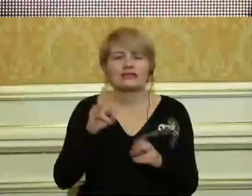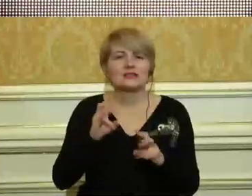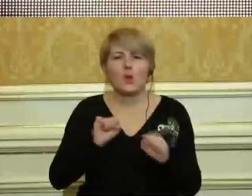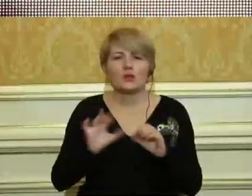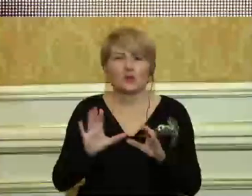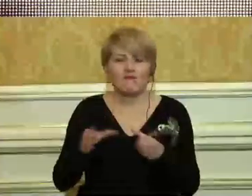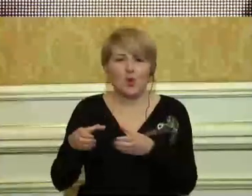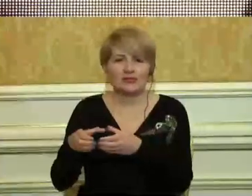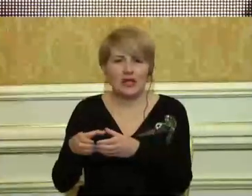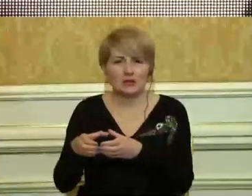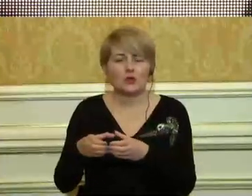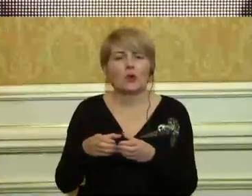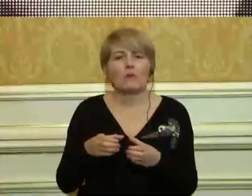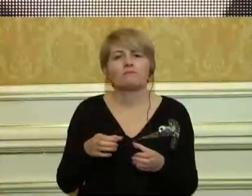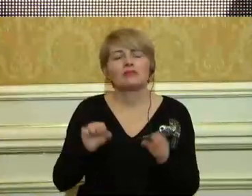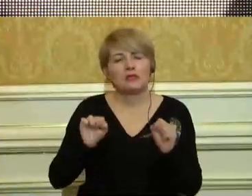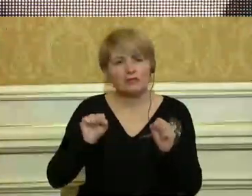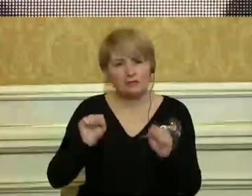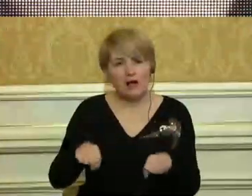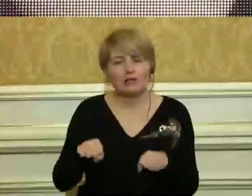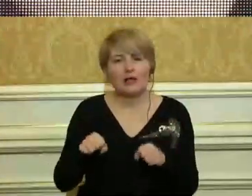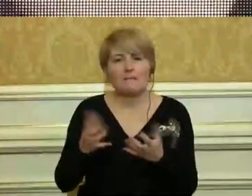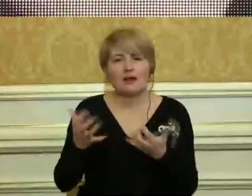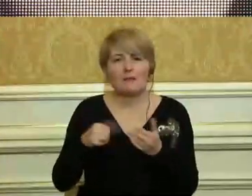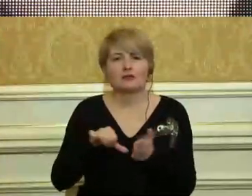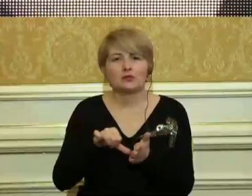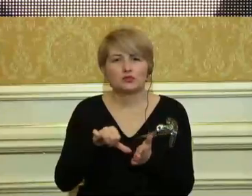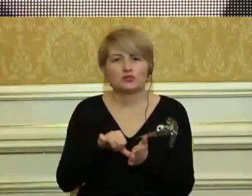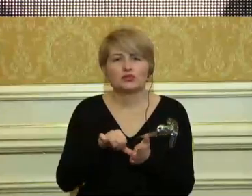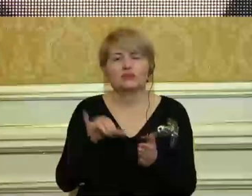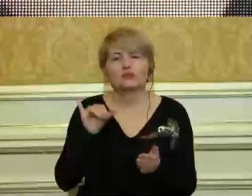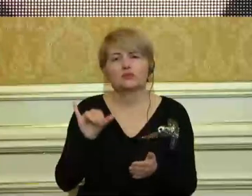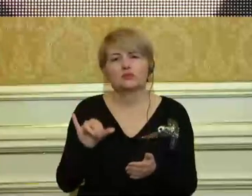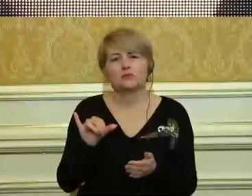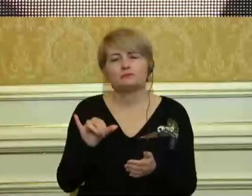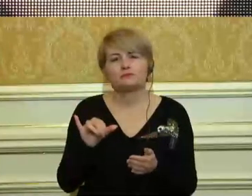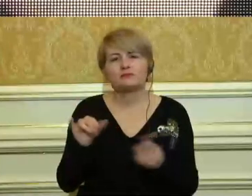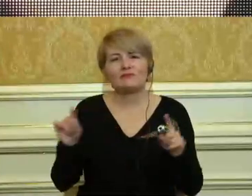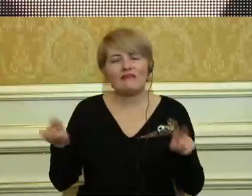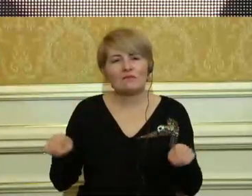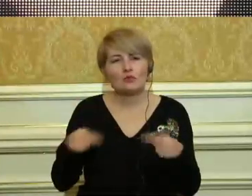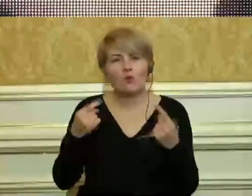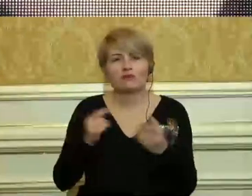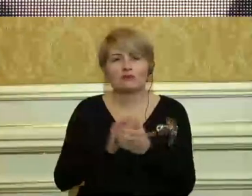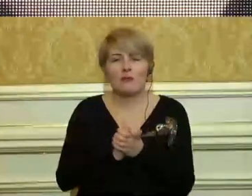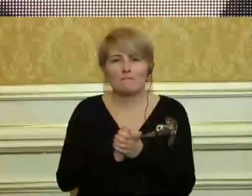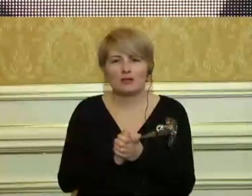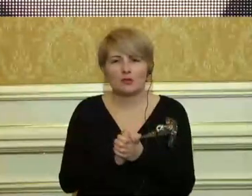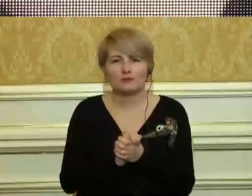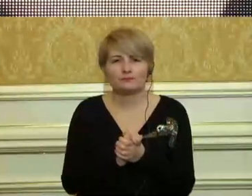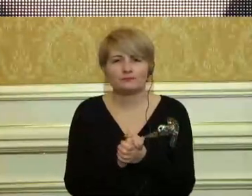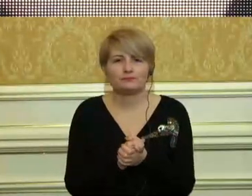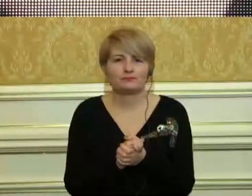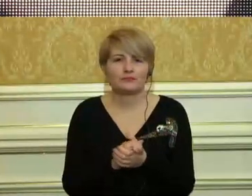government, then have been able to participate in the reconciliation and in the peaceful reconciliation of the